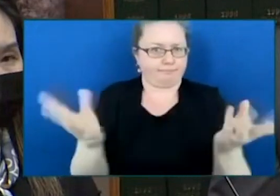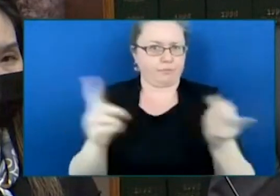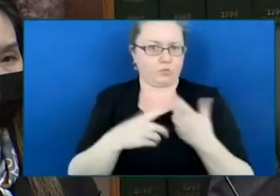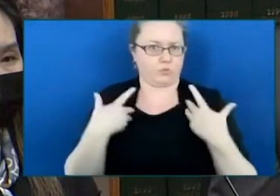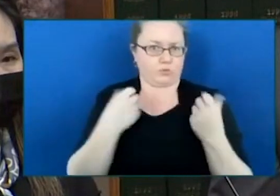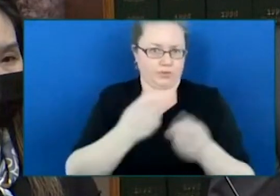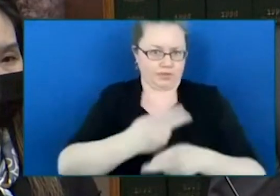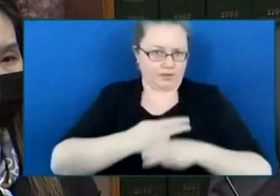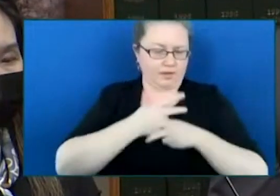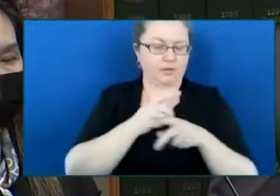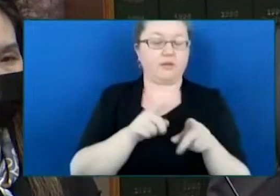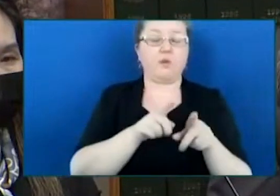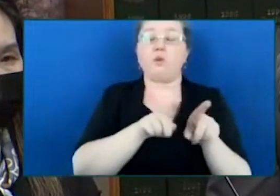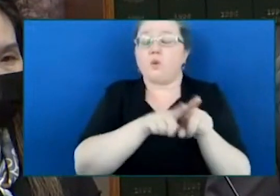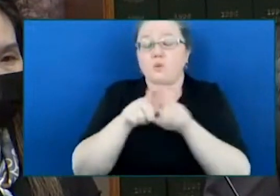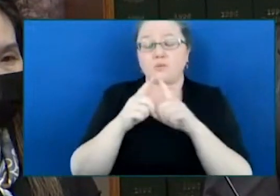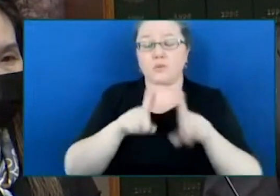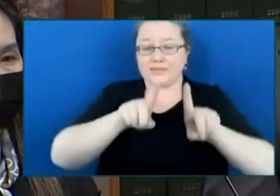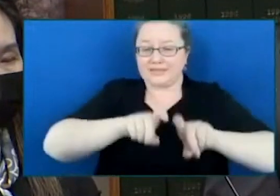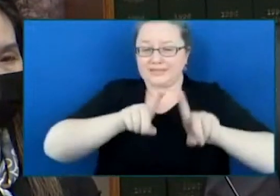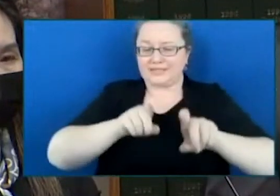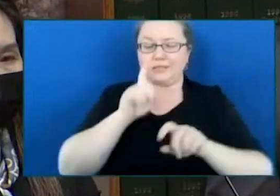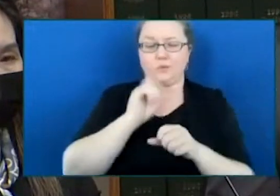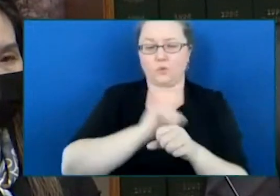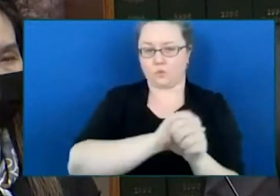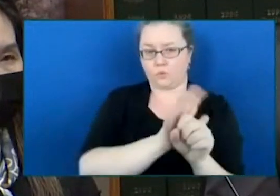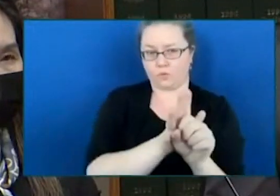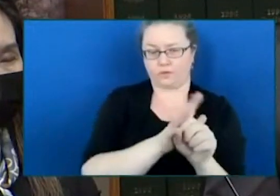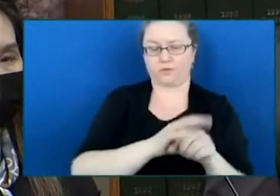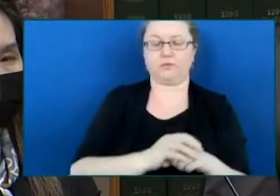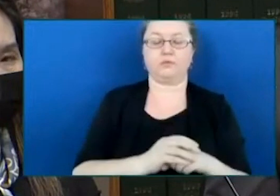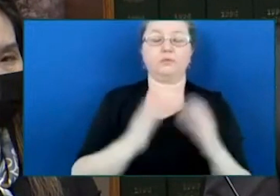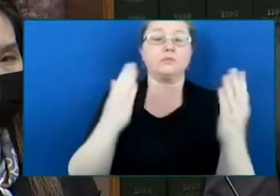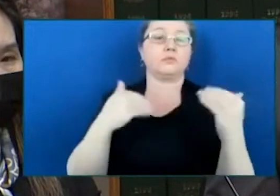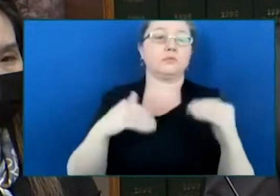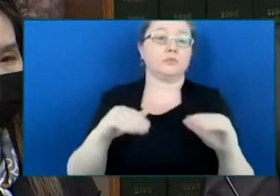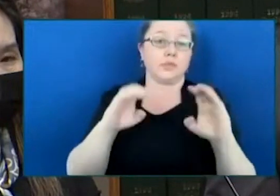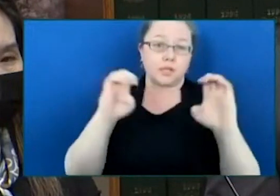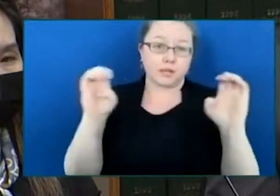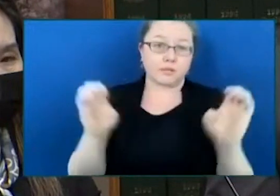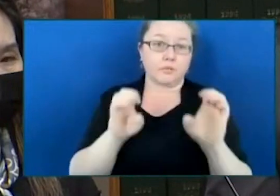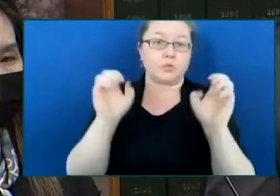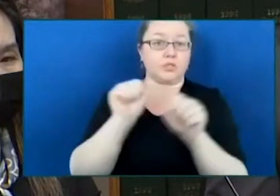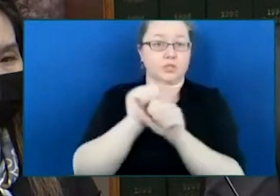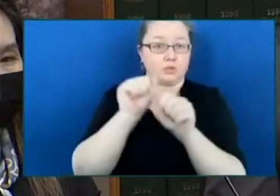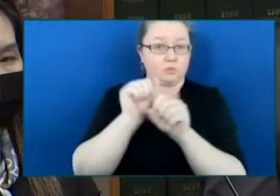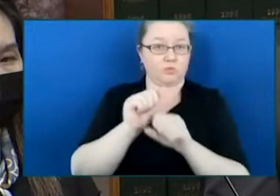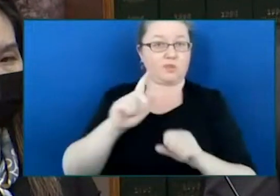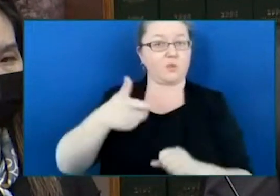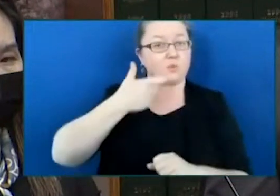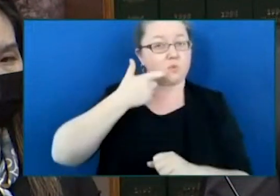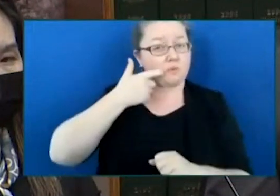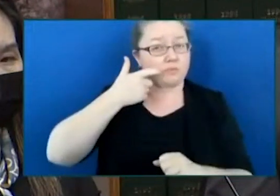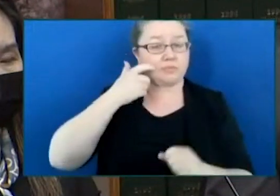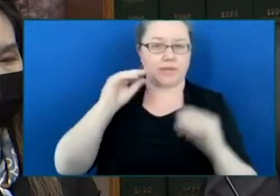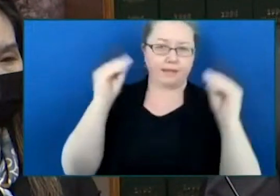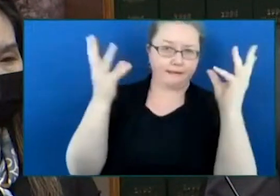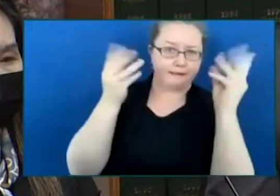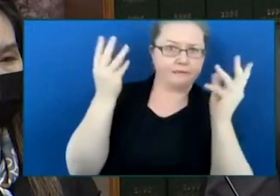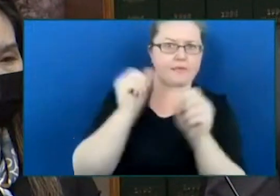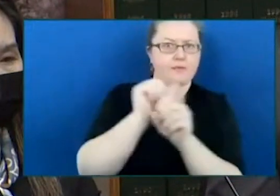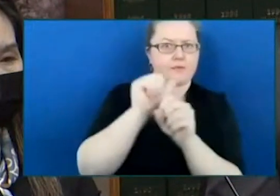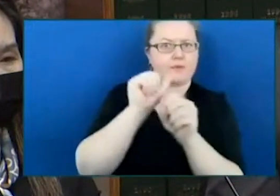$150 million will increase the number of paramedics, call takers, and dispatchers to speed up emergency response times.